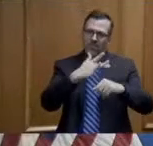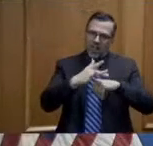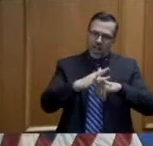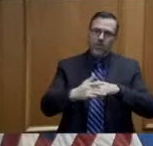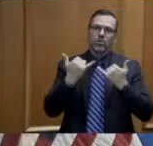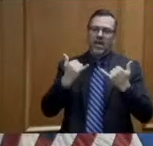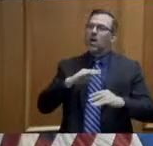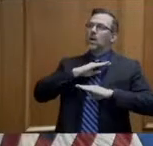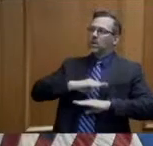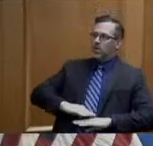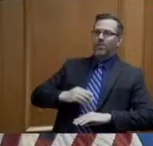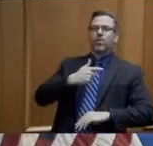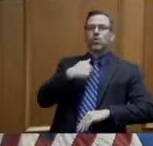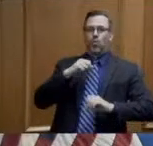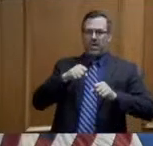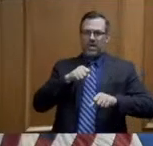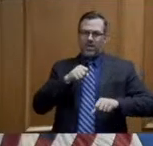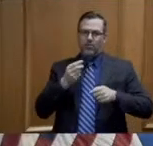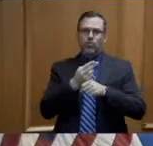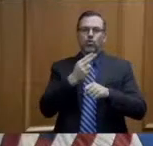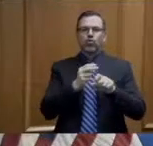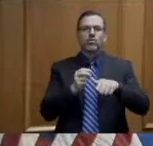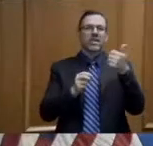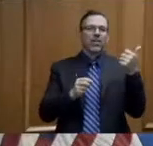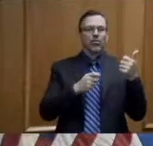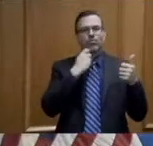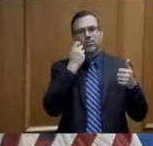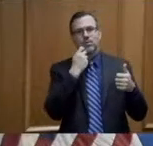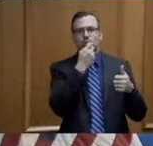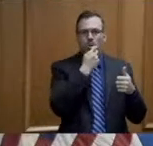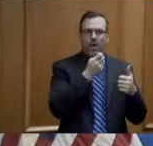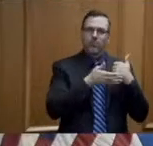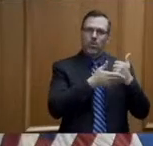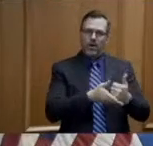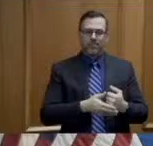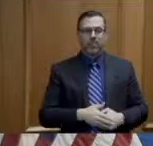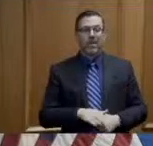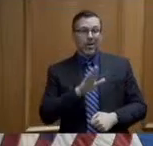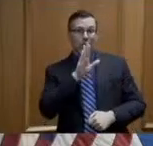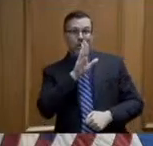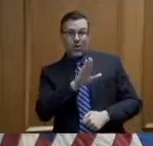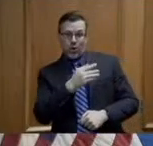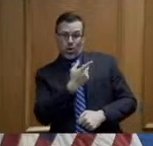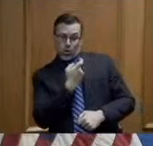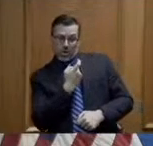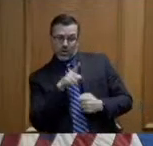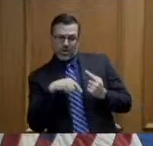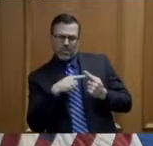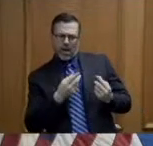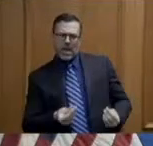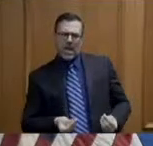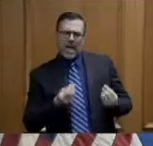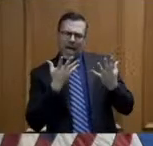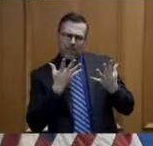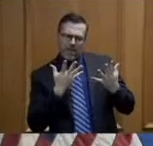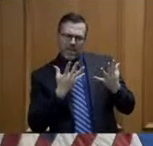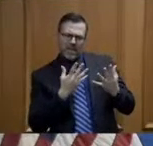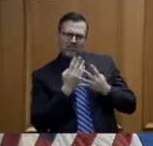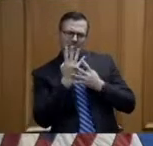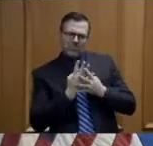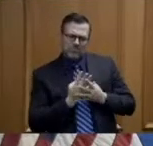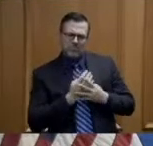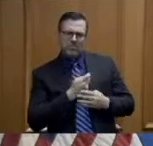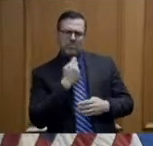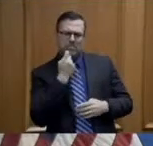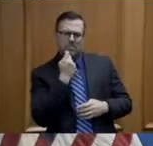capacity. And that is related to your question, because your question about how many are we going to be able to do, really the